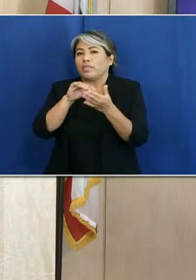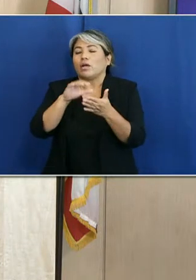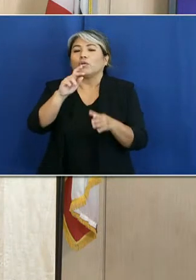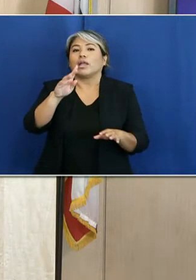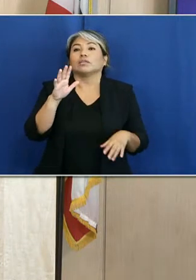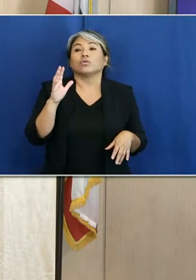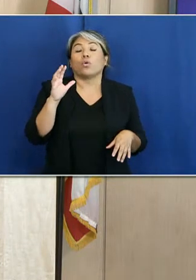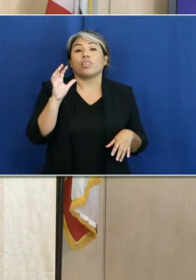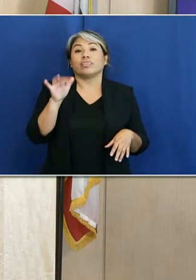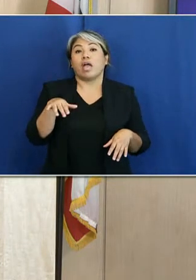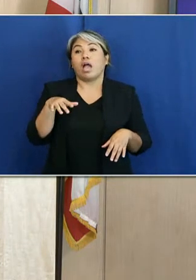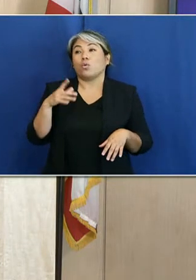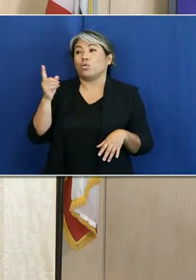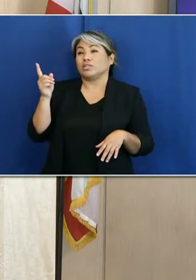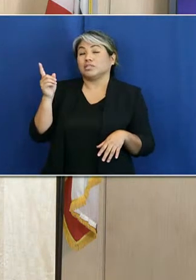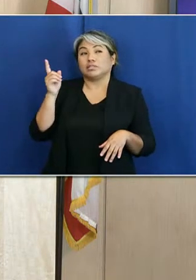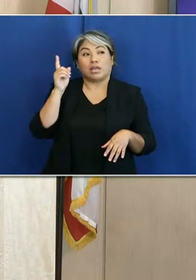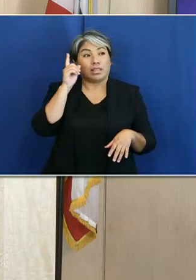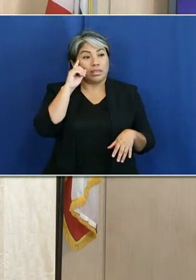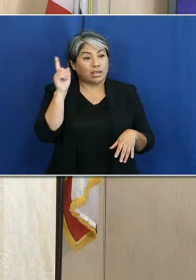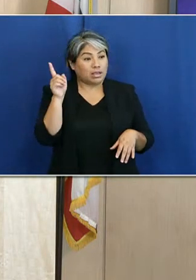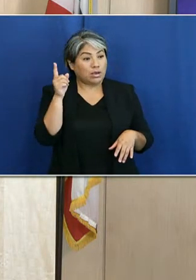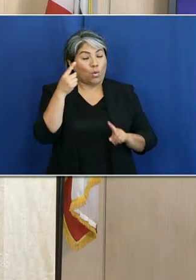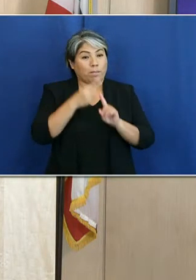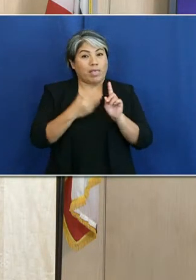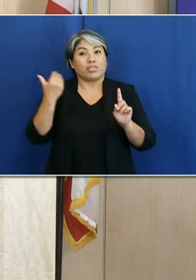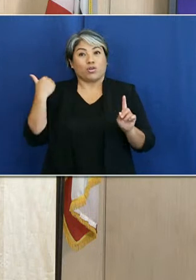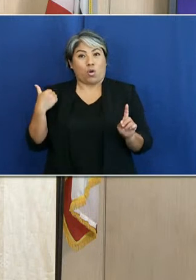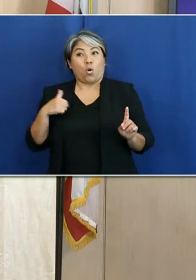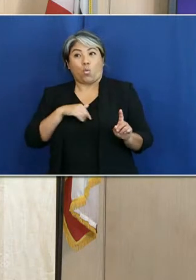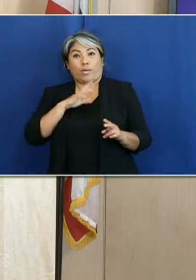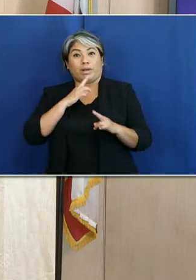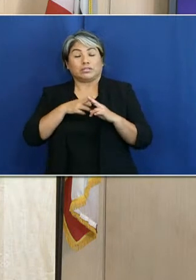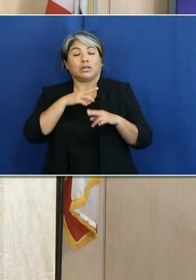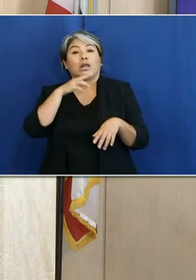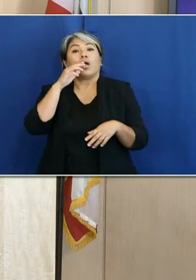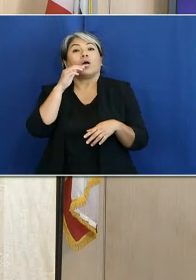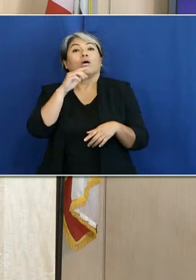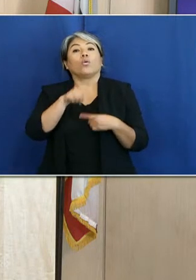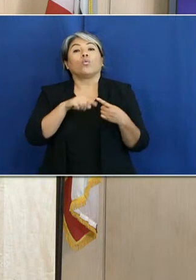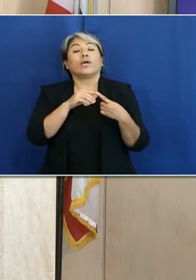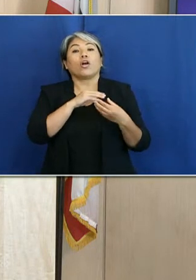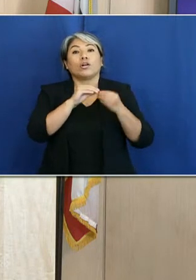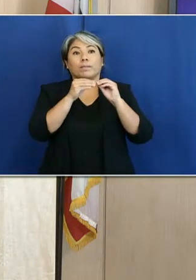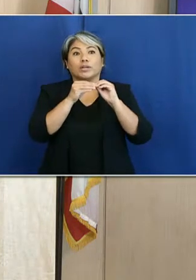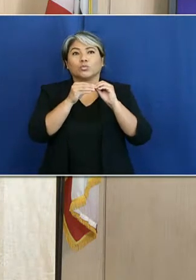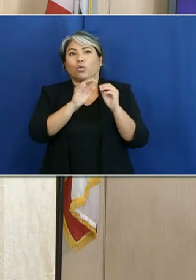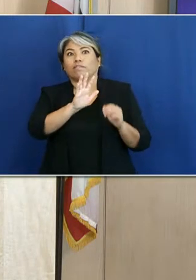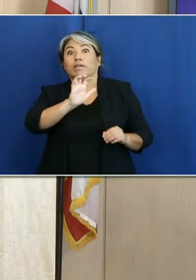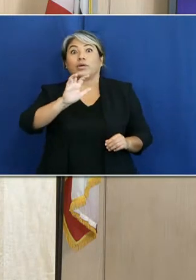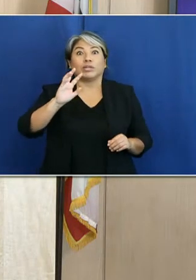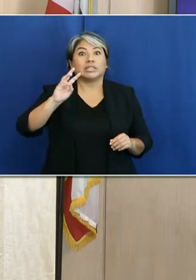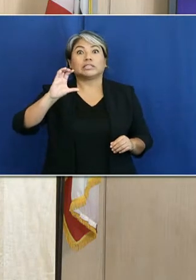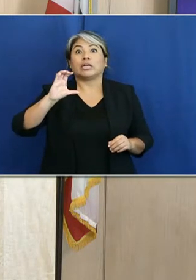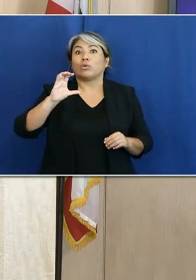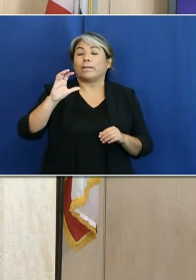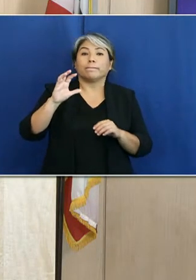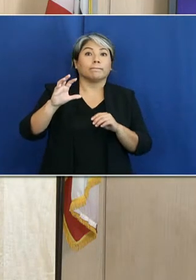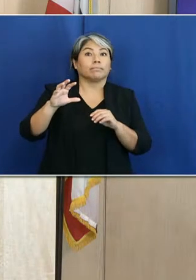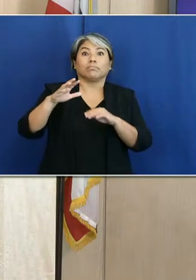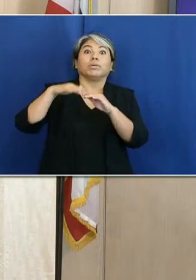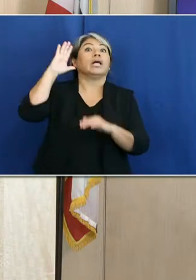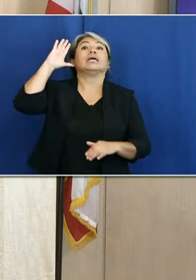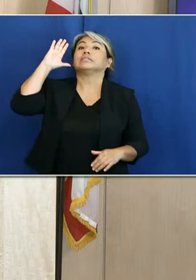that was cited probably about a month ago when our numbers were 500, 600 plus. It